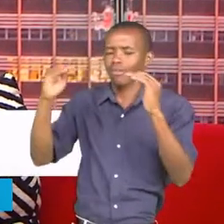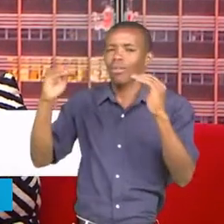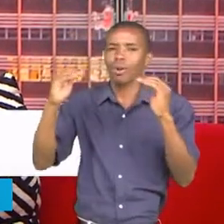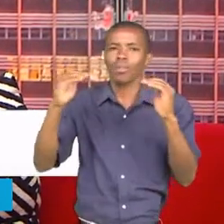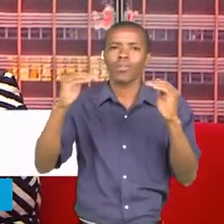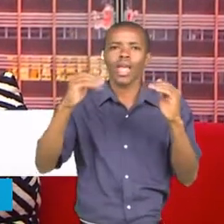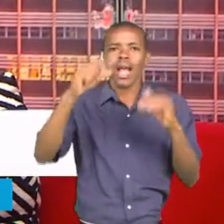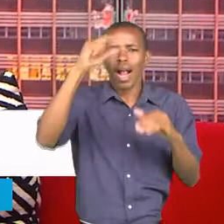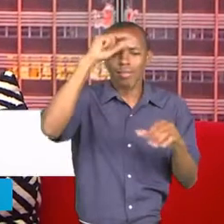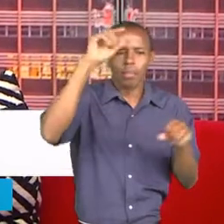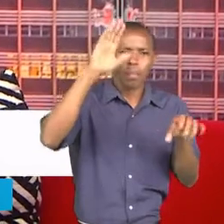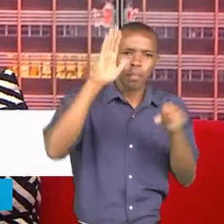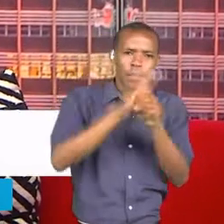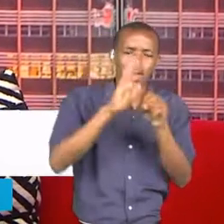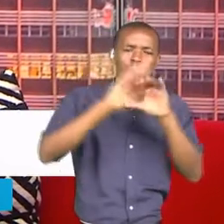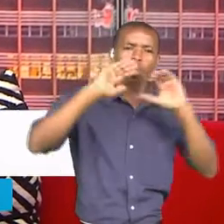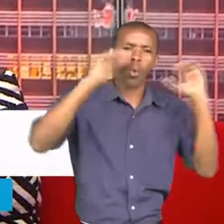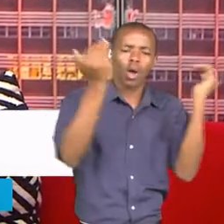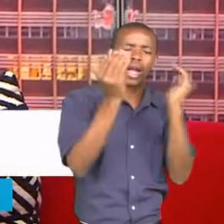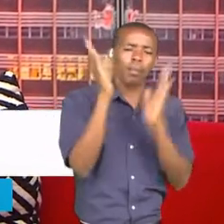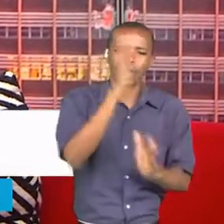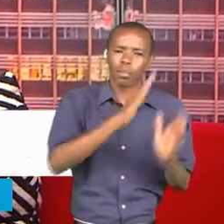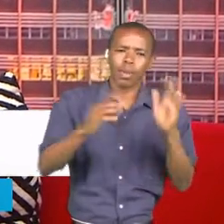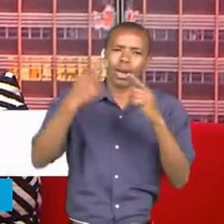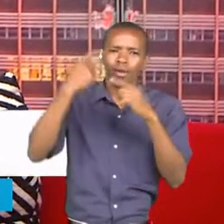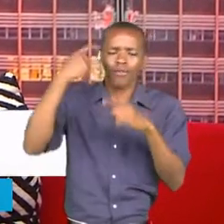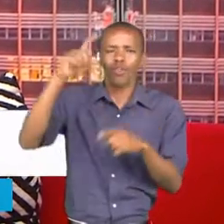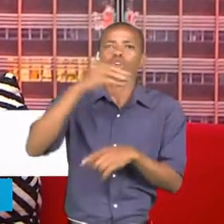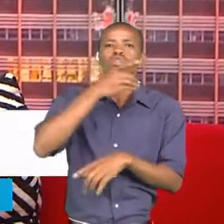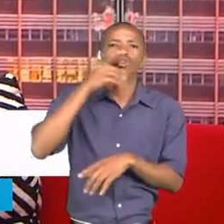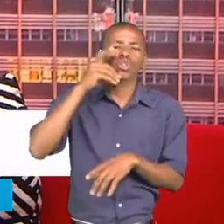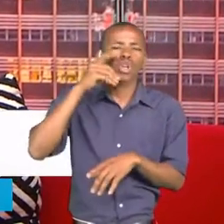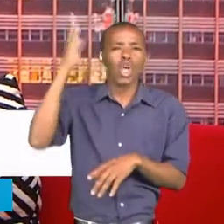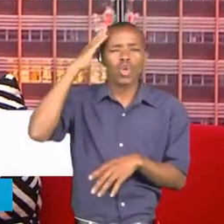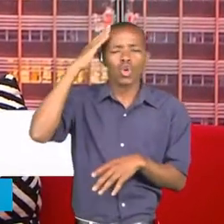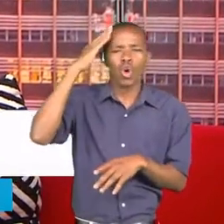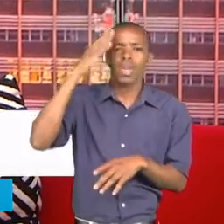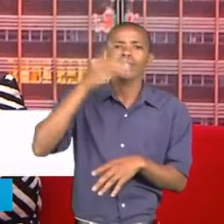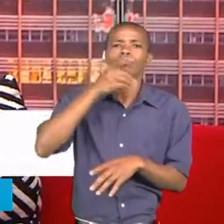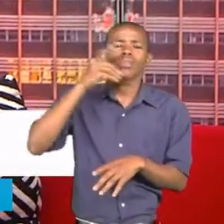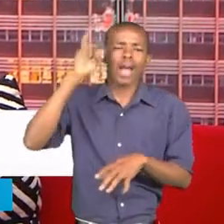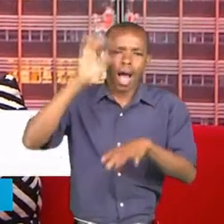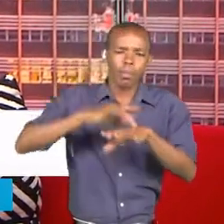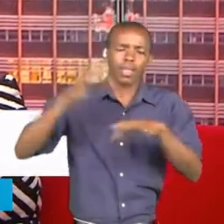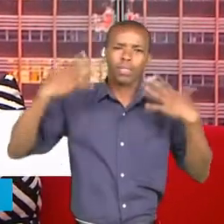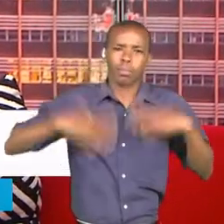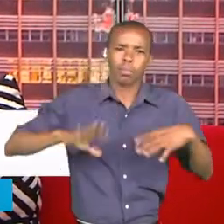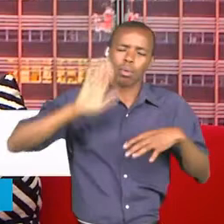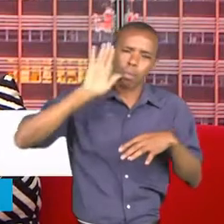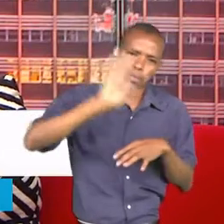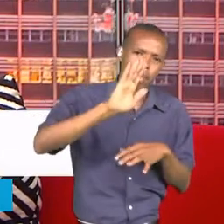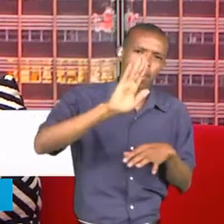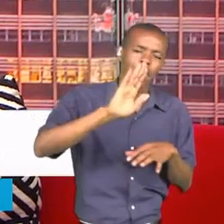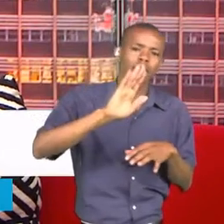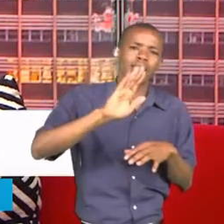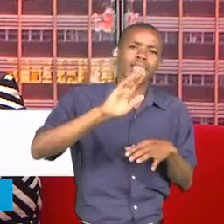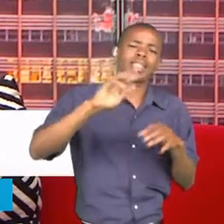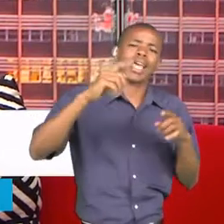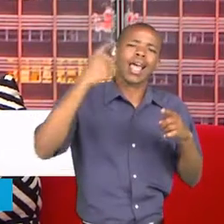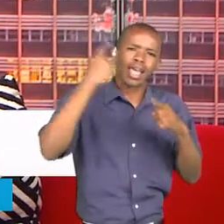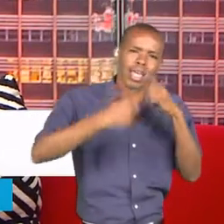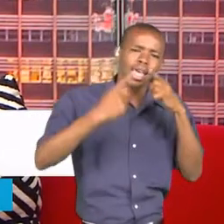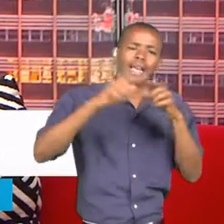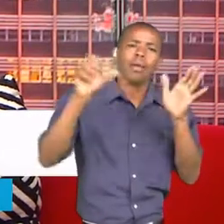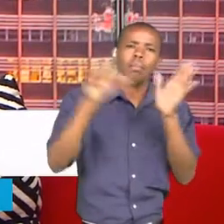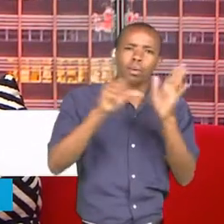governments across the world are prepared for disaster mm-hmm. because you know what kind of disasters affect your people. Okay. Like, this is a perennial problem. We mm-hmm. know